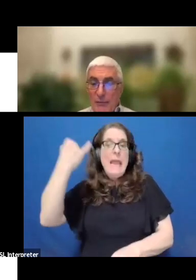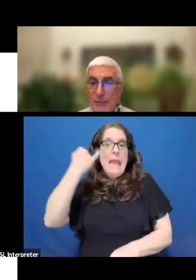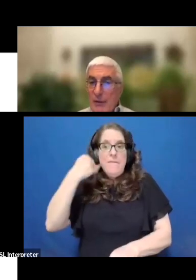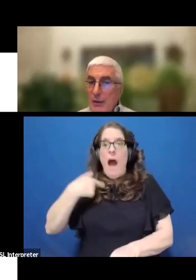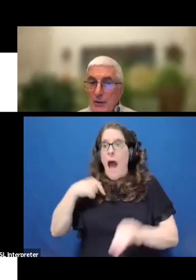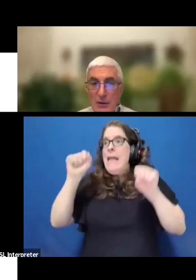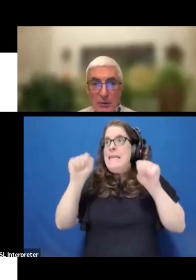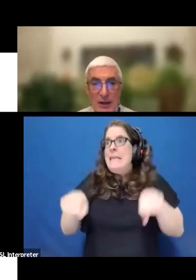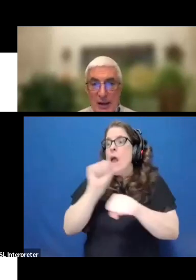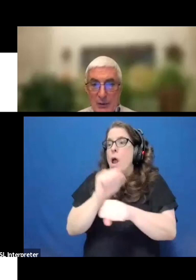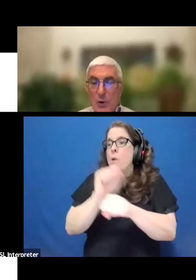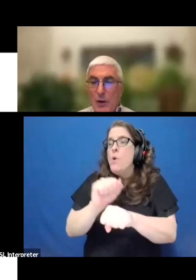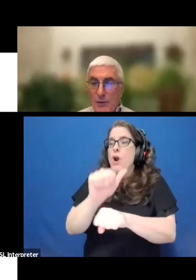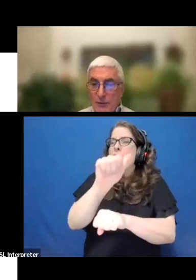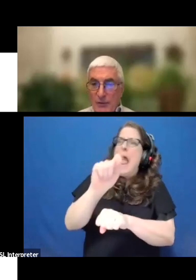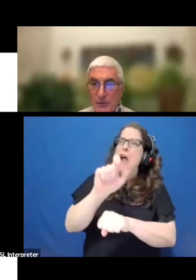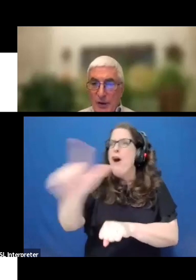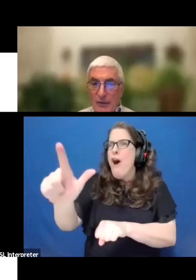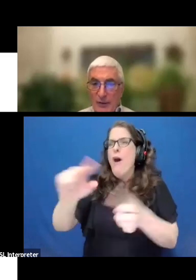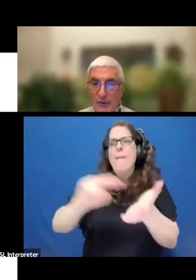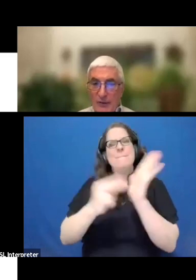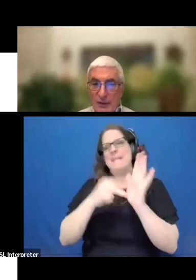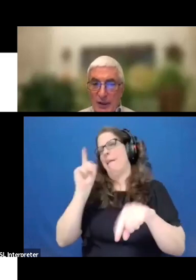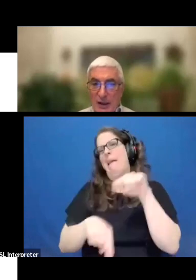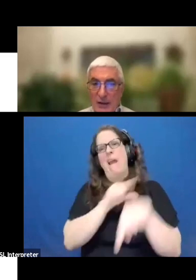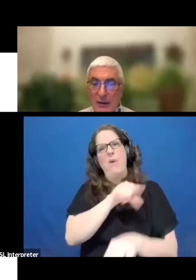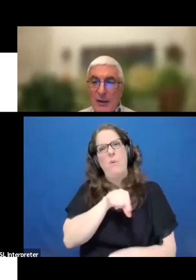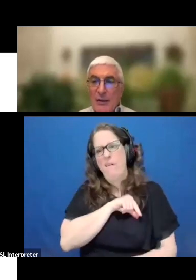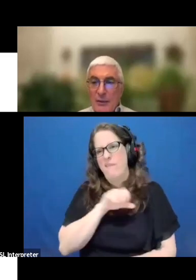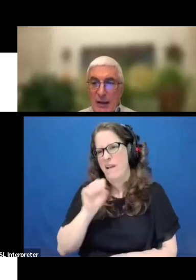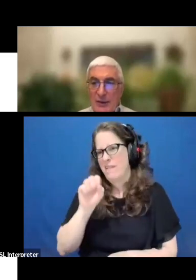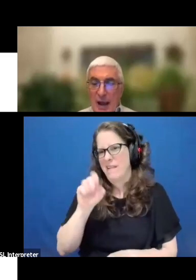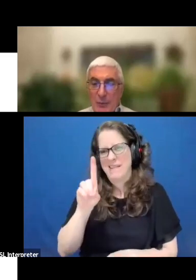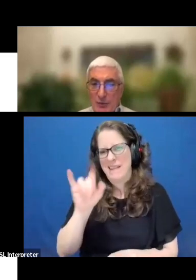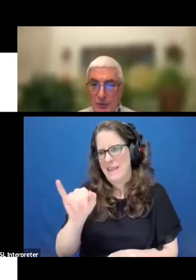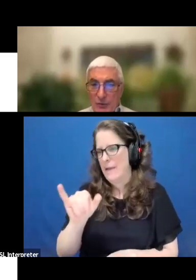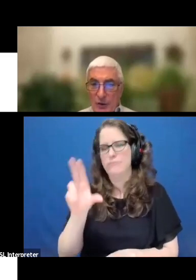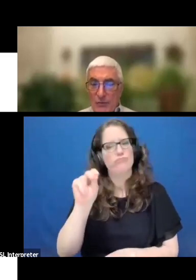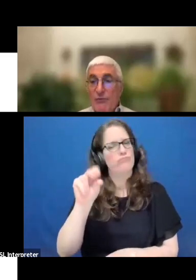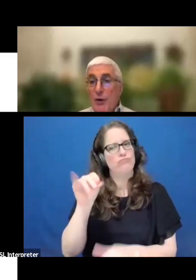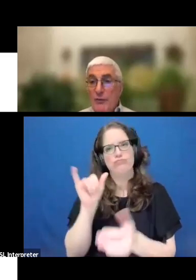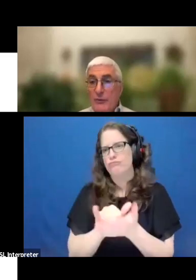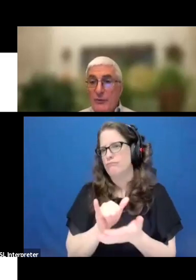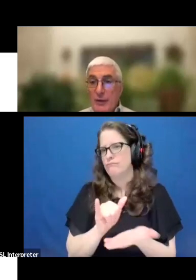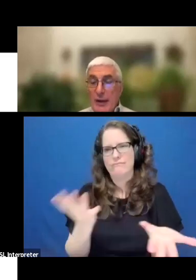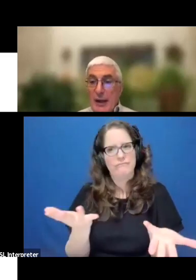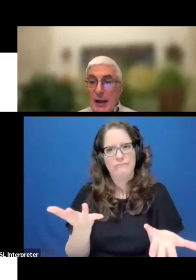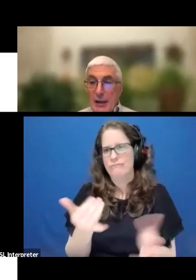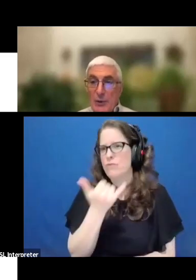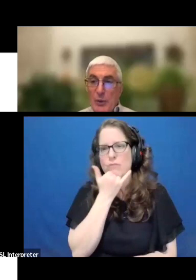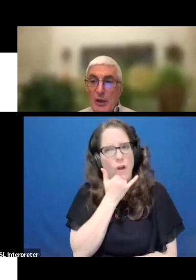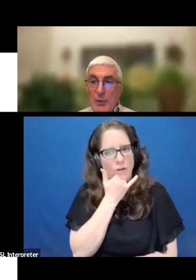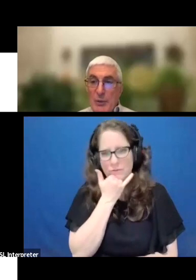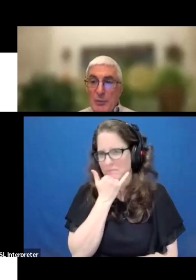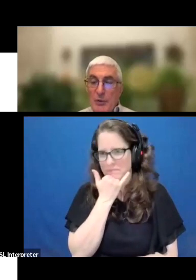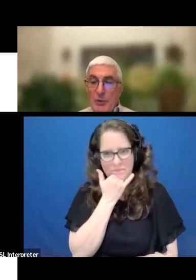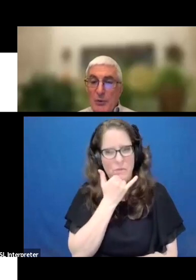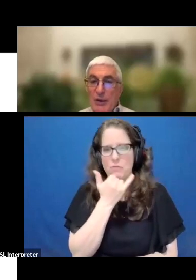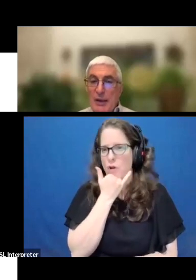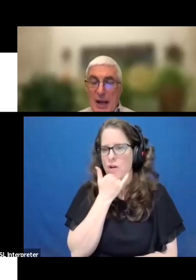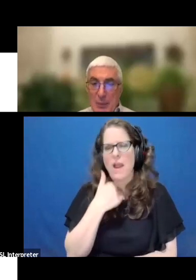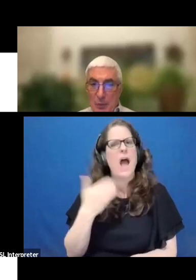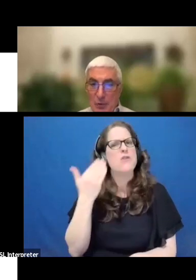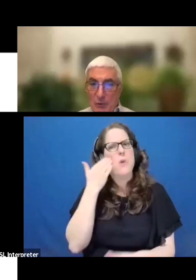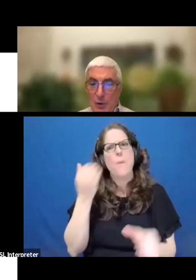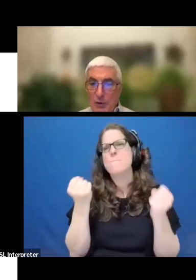all, you can't qualify for SSDI. That's absolutely false. I know many people who